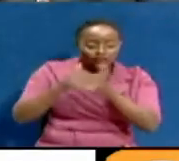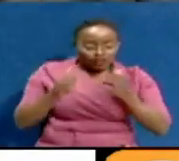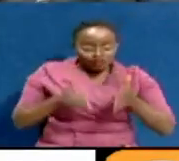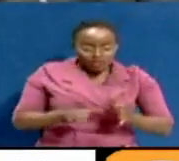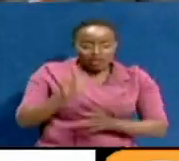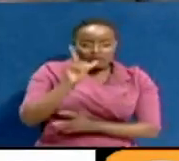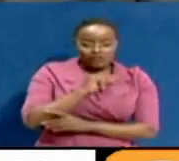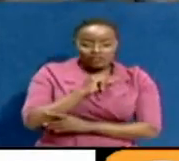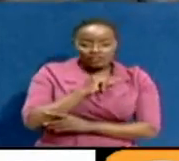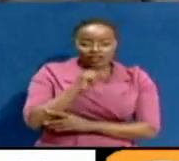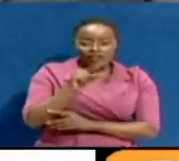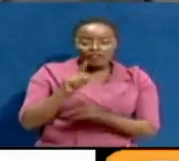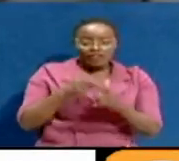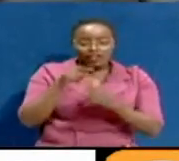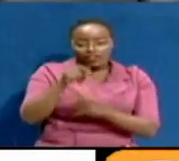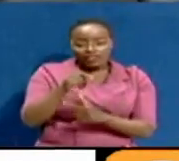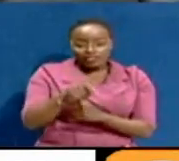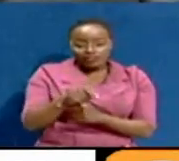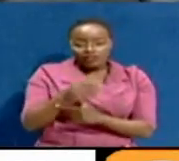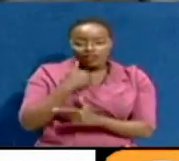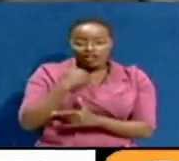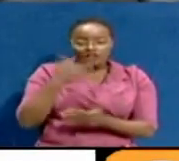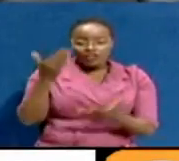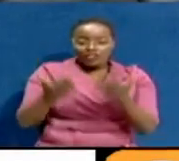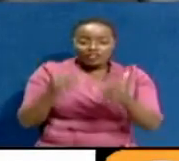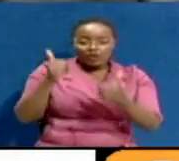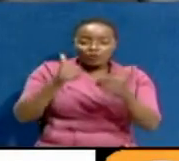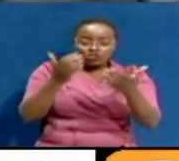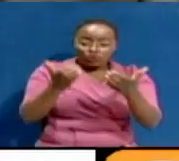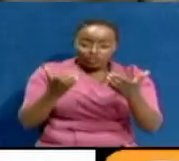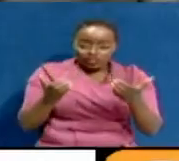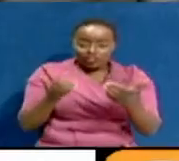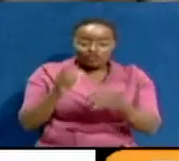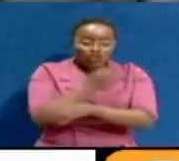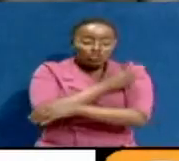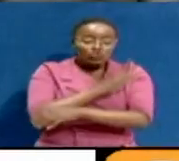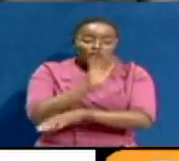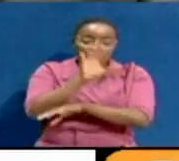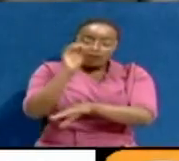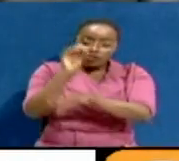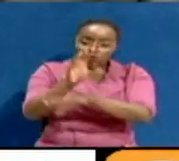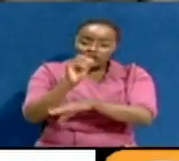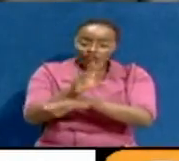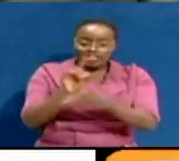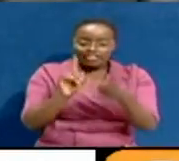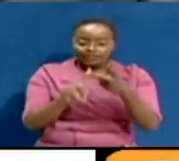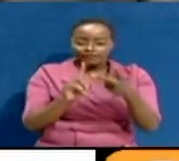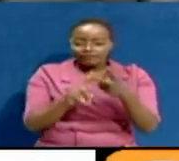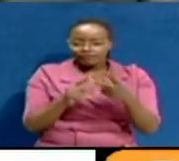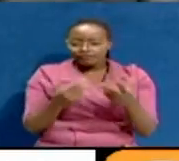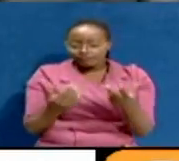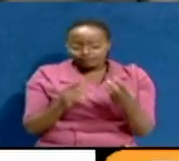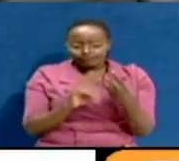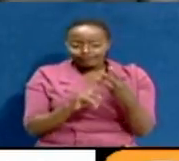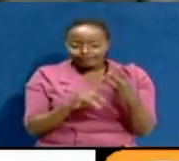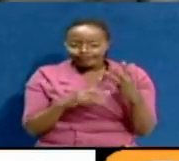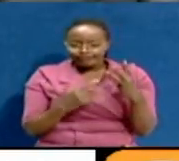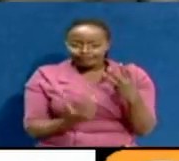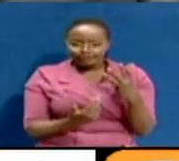So it's a risk benefit assessment that you need your doctor to tell you. Now, in terms of